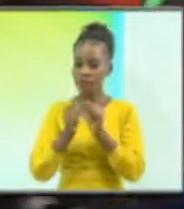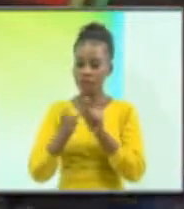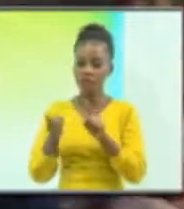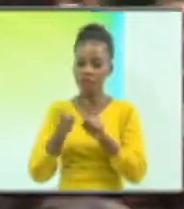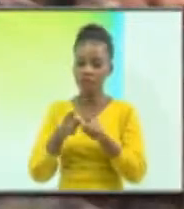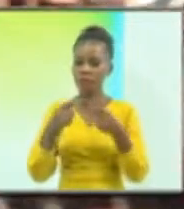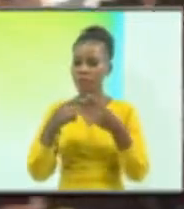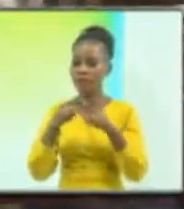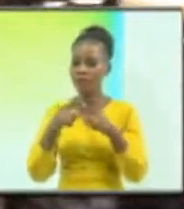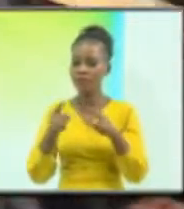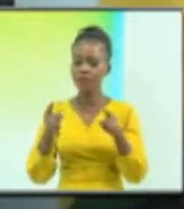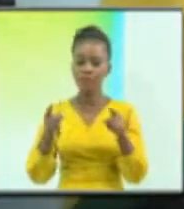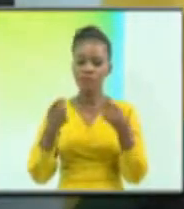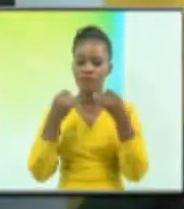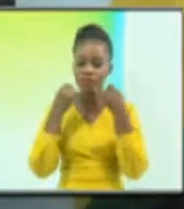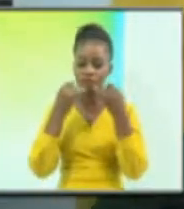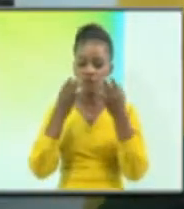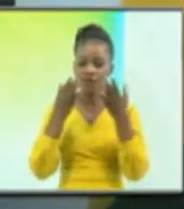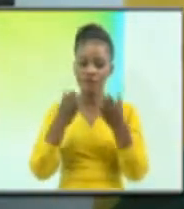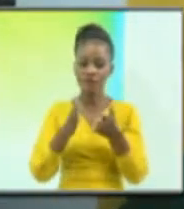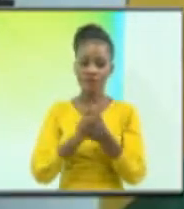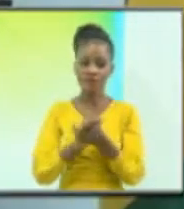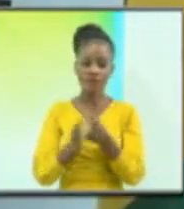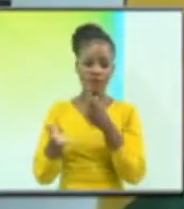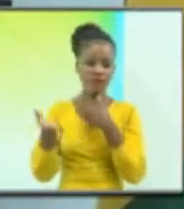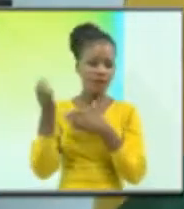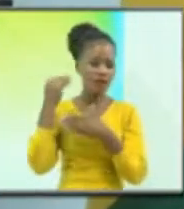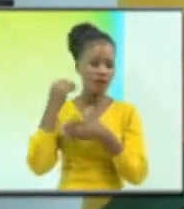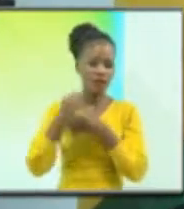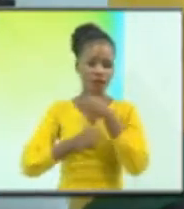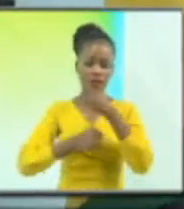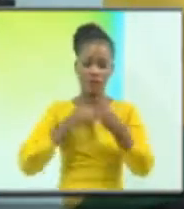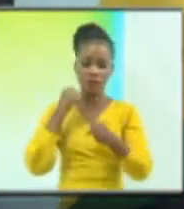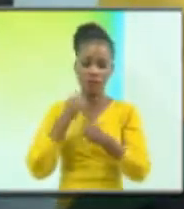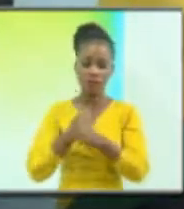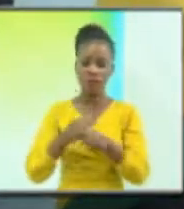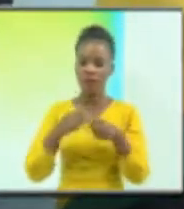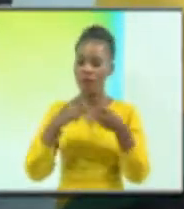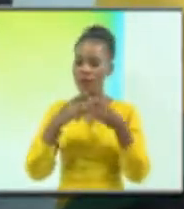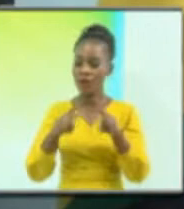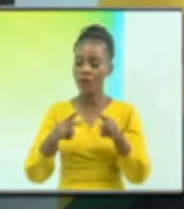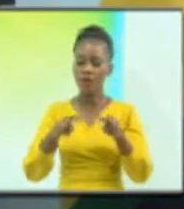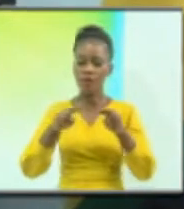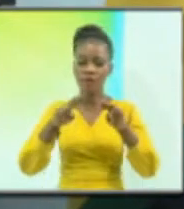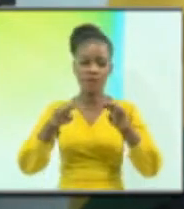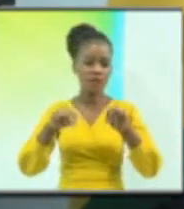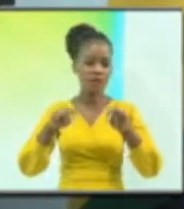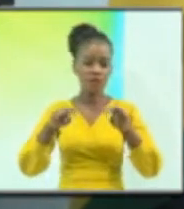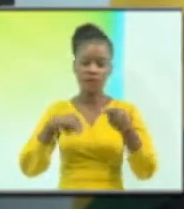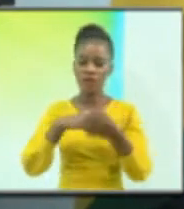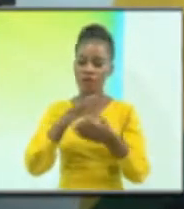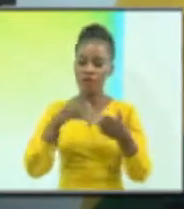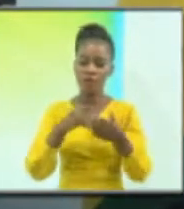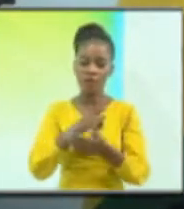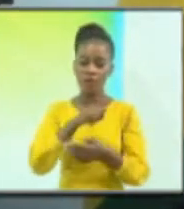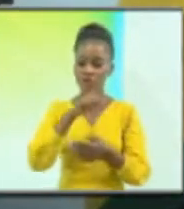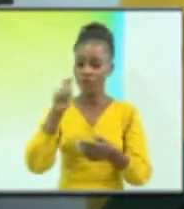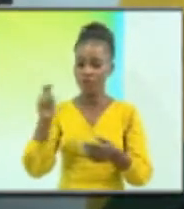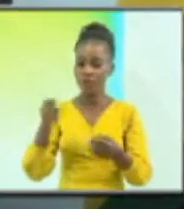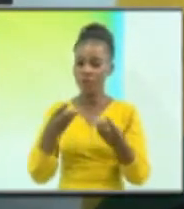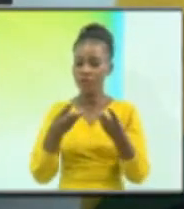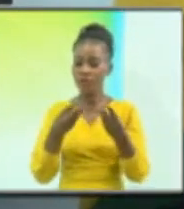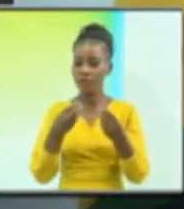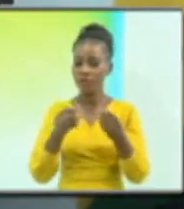economic activities. In the last financial year, but they did not receive all the money which had